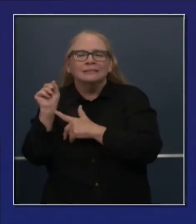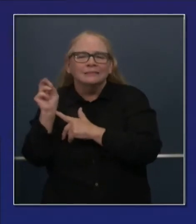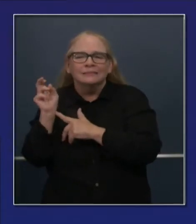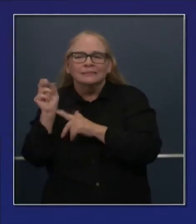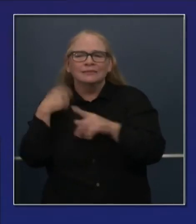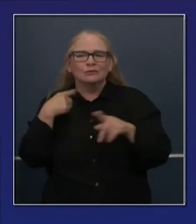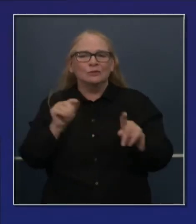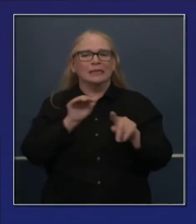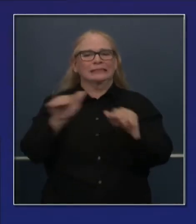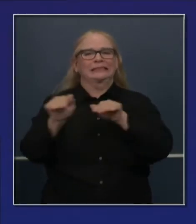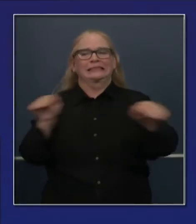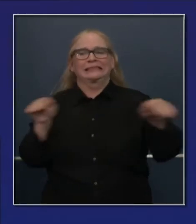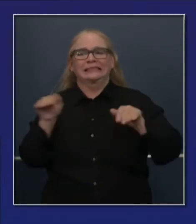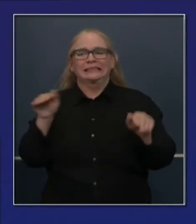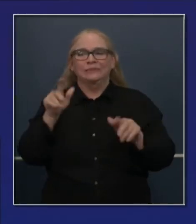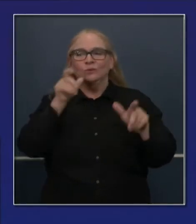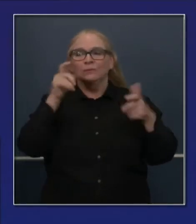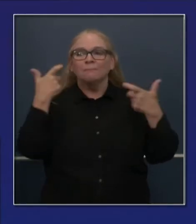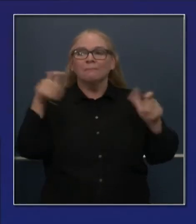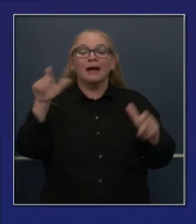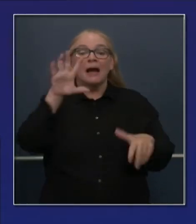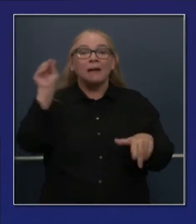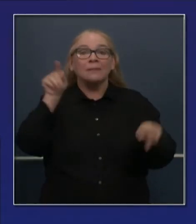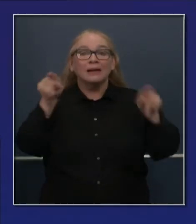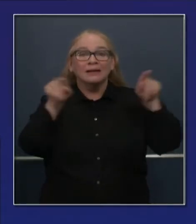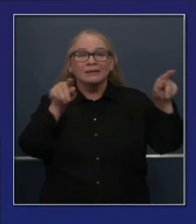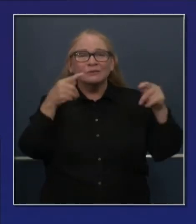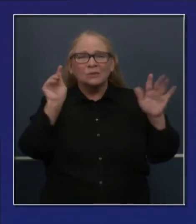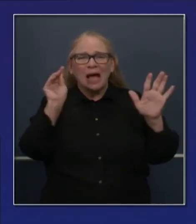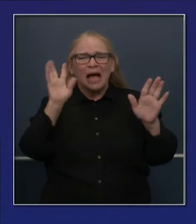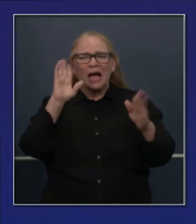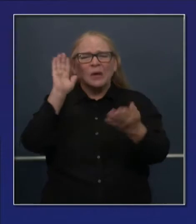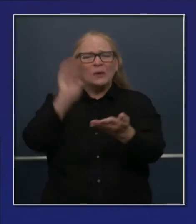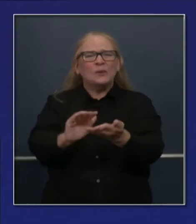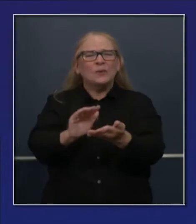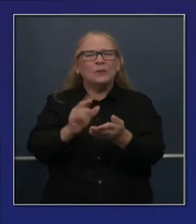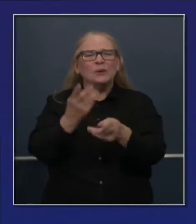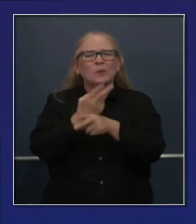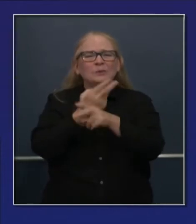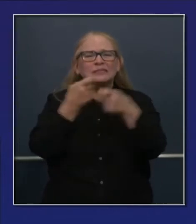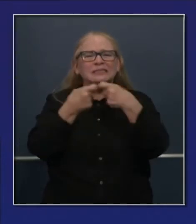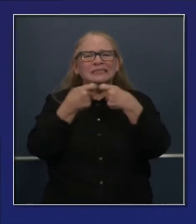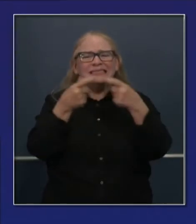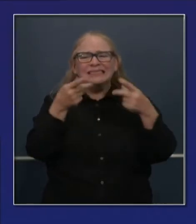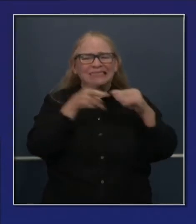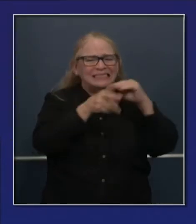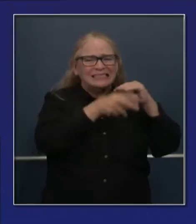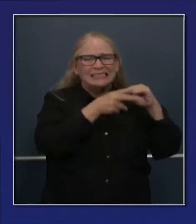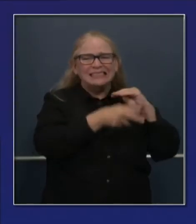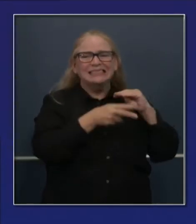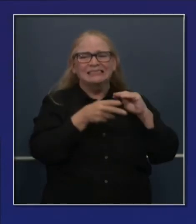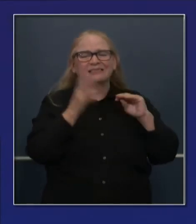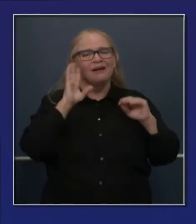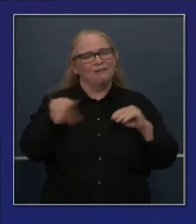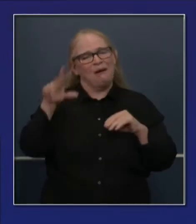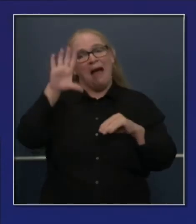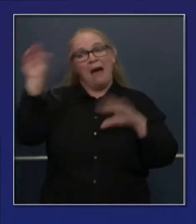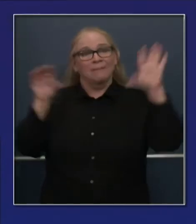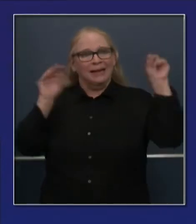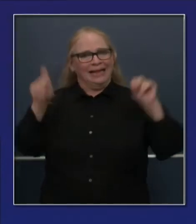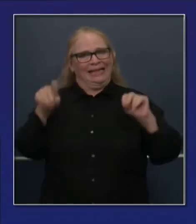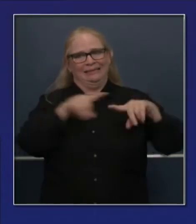like, look at some load strategies to mitigate and obviate the need for further interruptions. As I